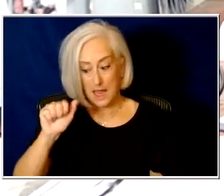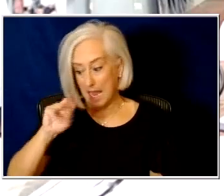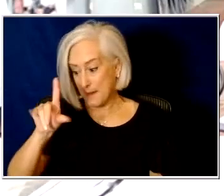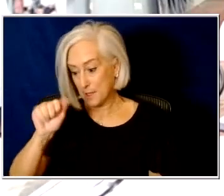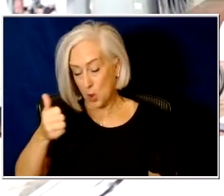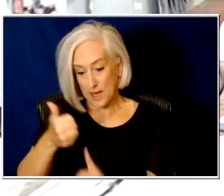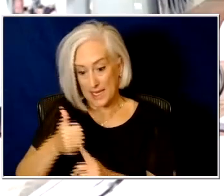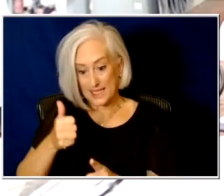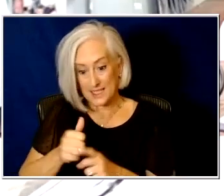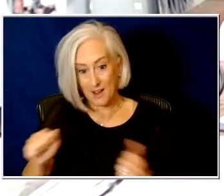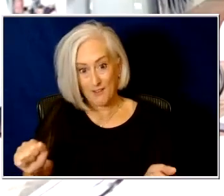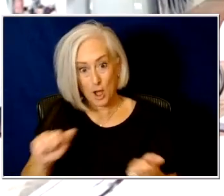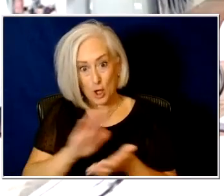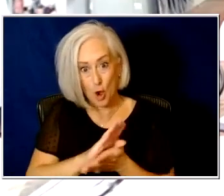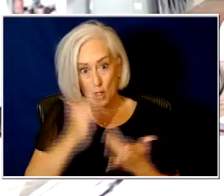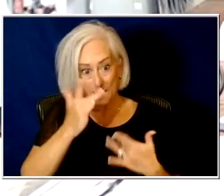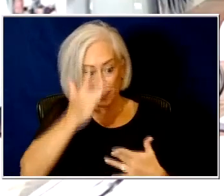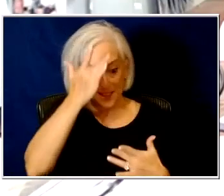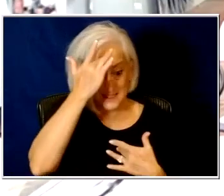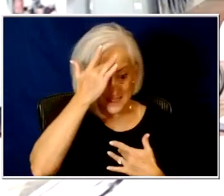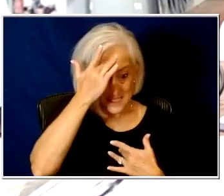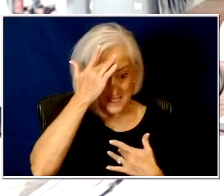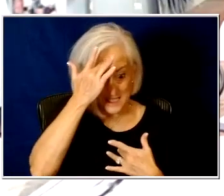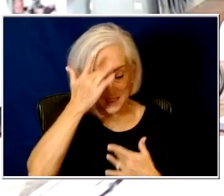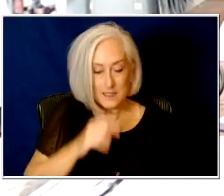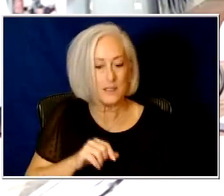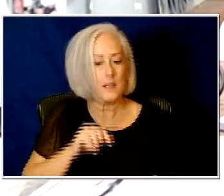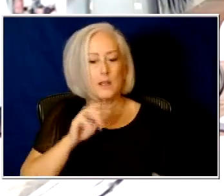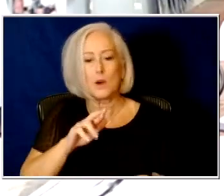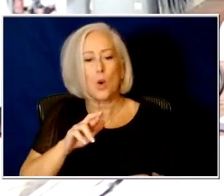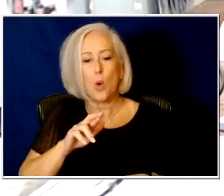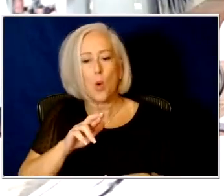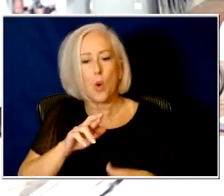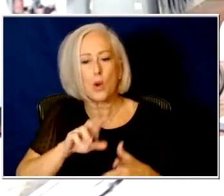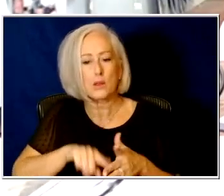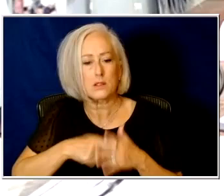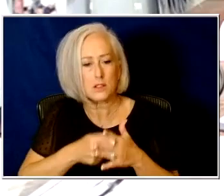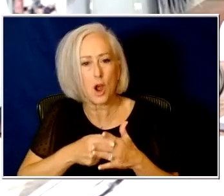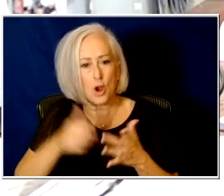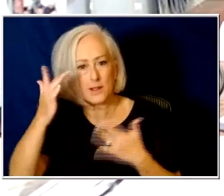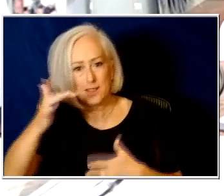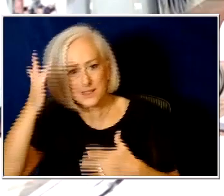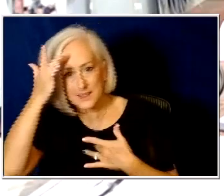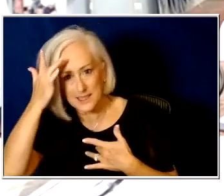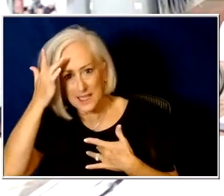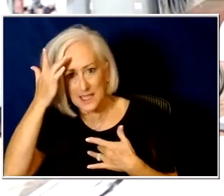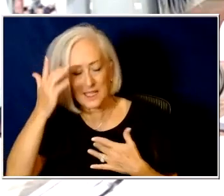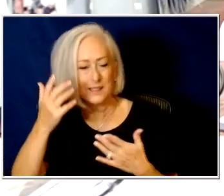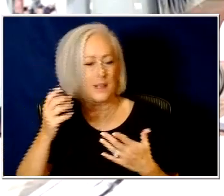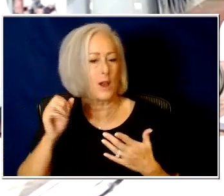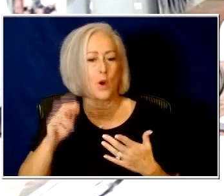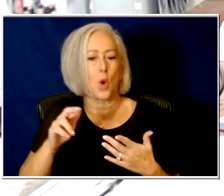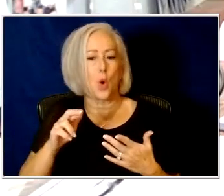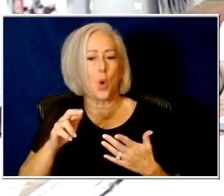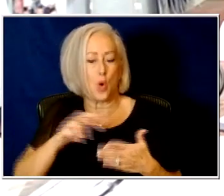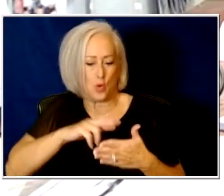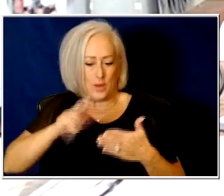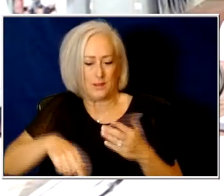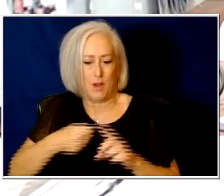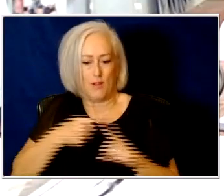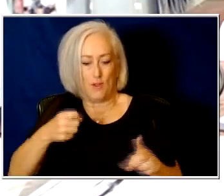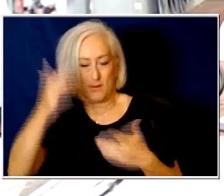the byproduct? Is it the smoke or the fire? And this doesn't really prove, the